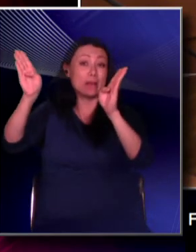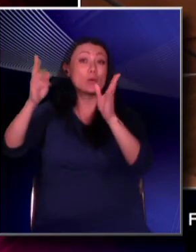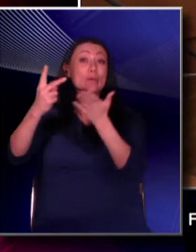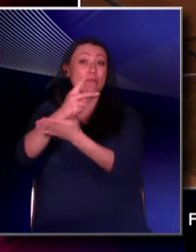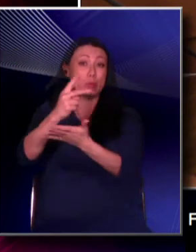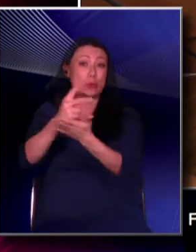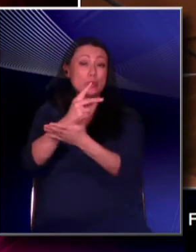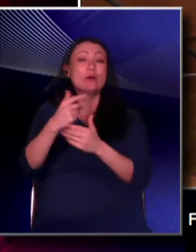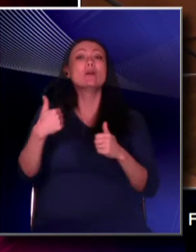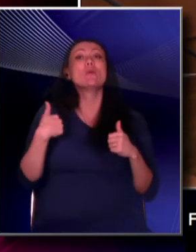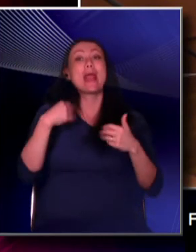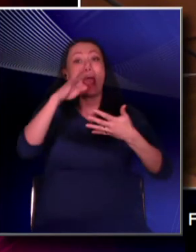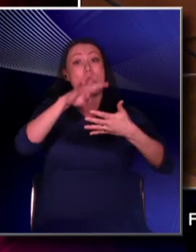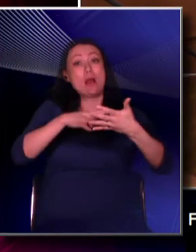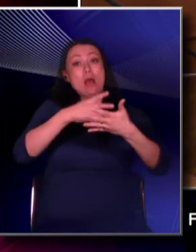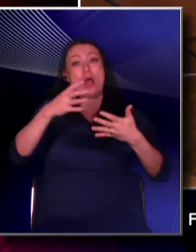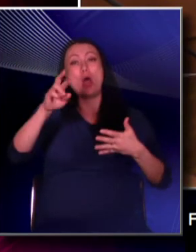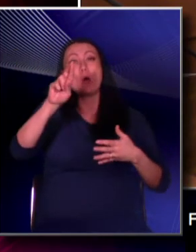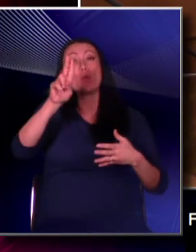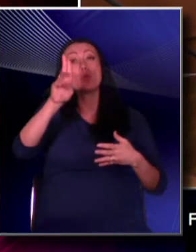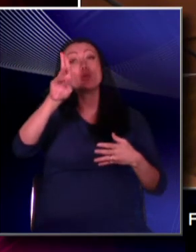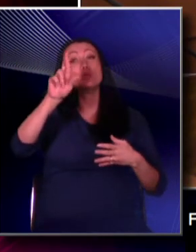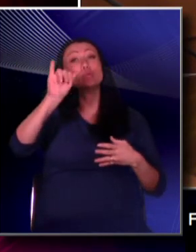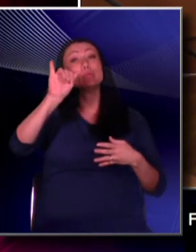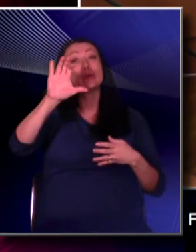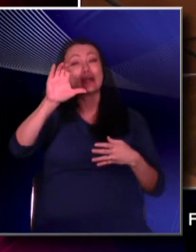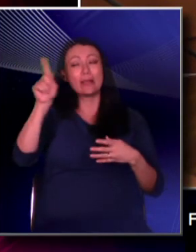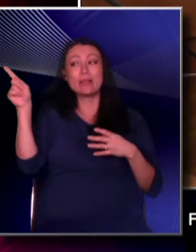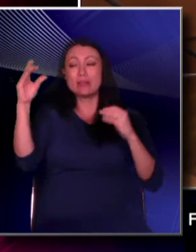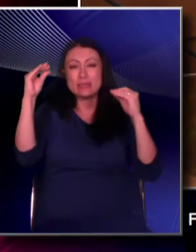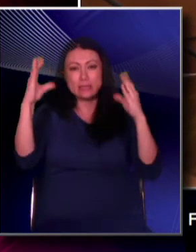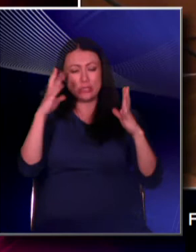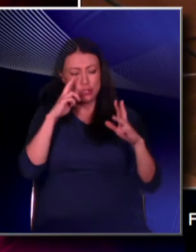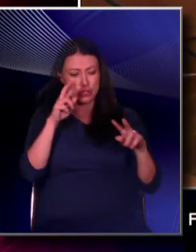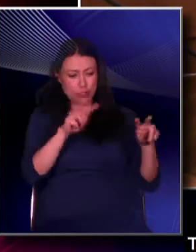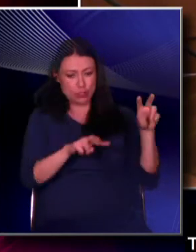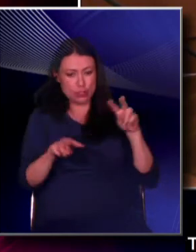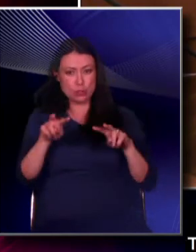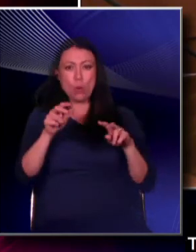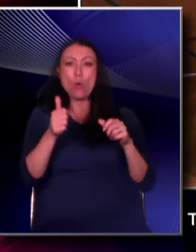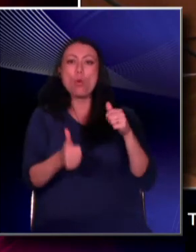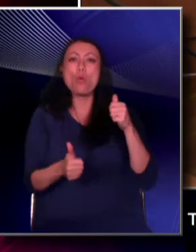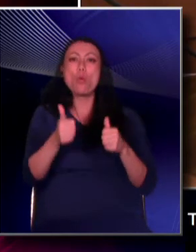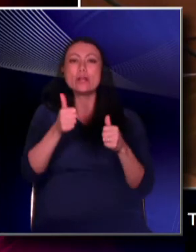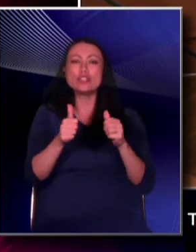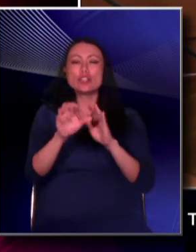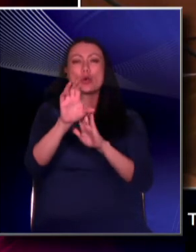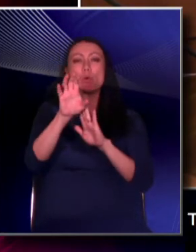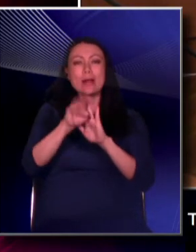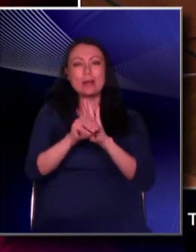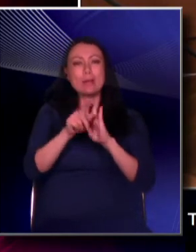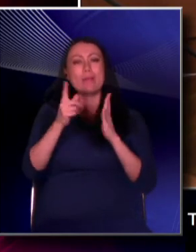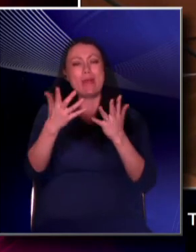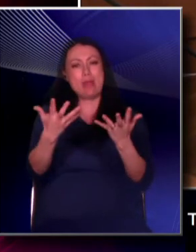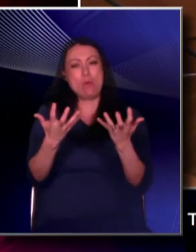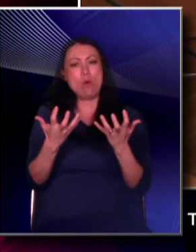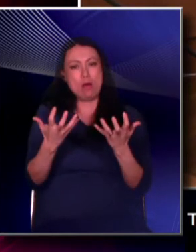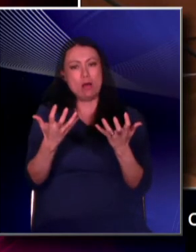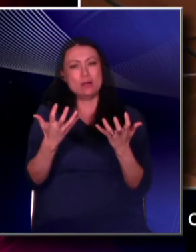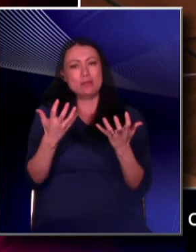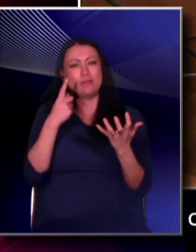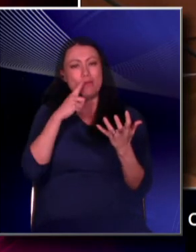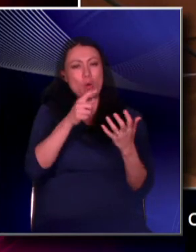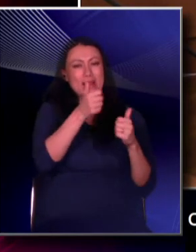The teachers indicated, based on the rubric scoring, which curriculum that they would like to have at each of